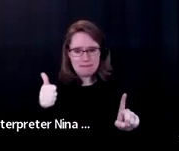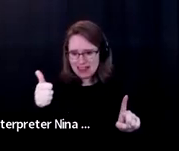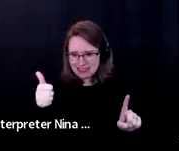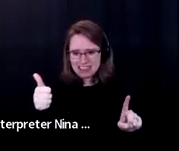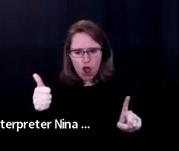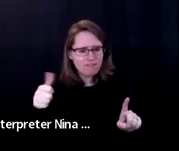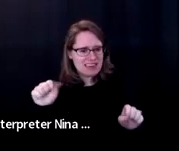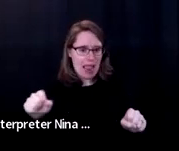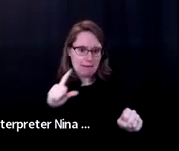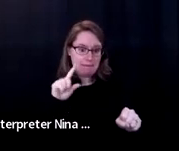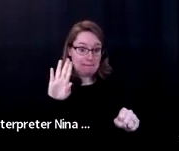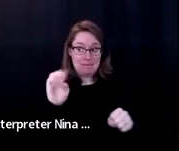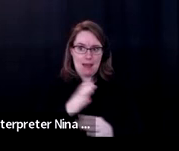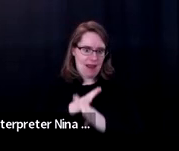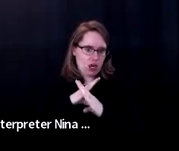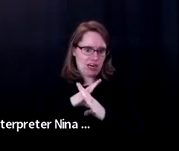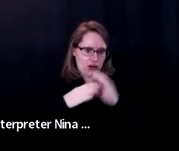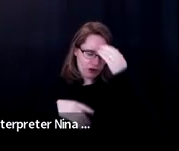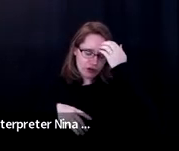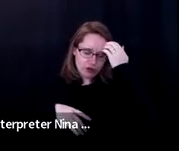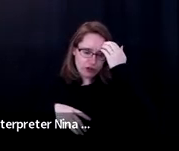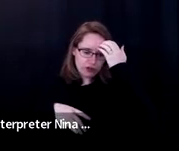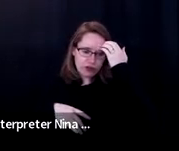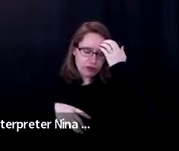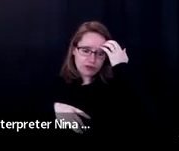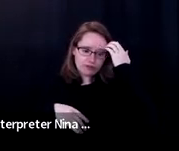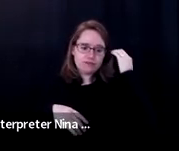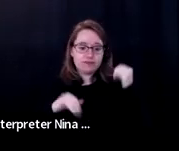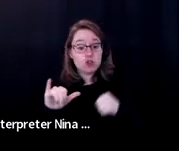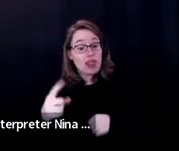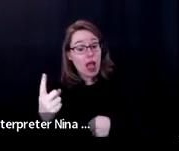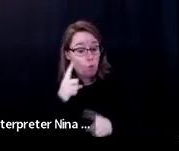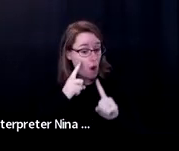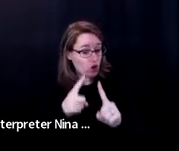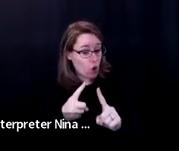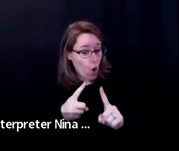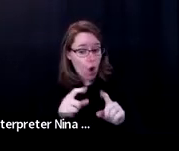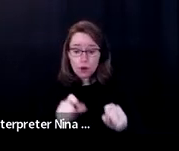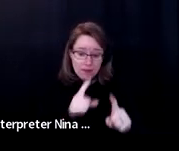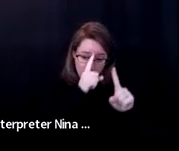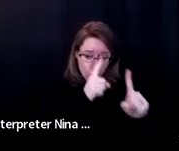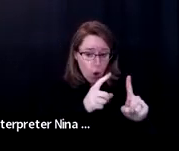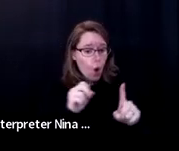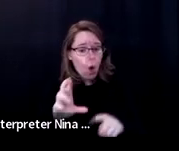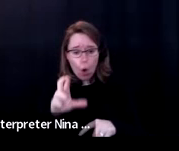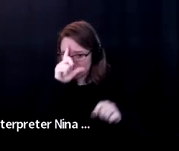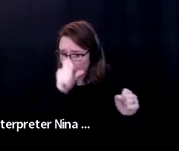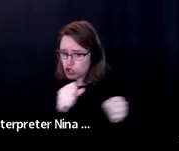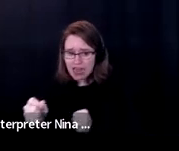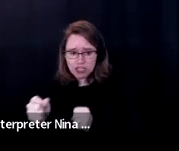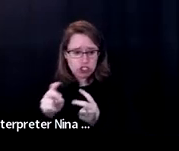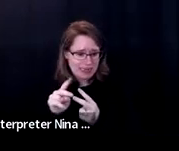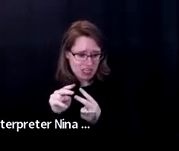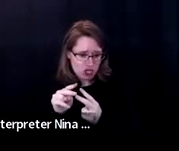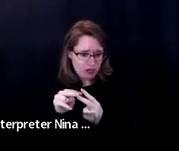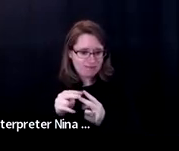barrier, right? So if we that one goal, and it could be a goal, it can also be a strategy, right? Sort of how can we